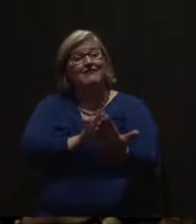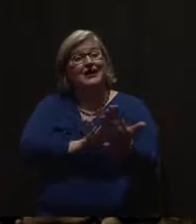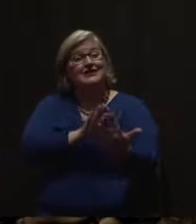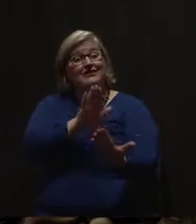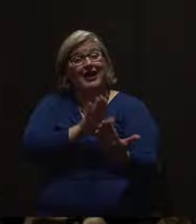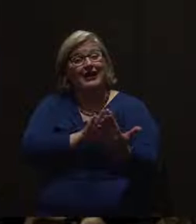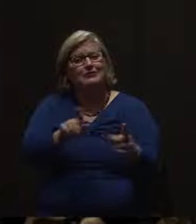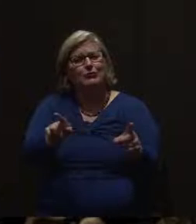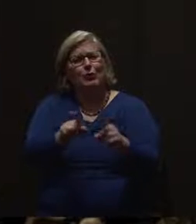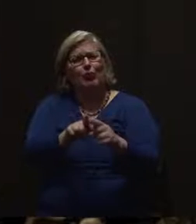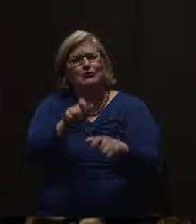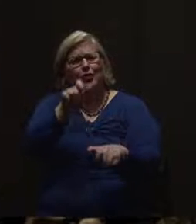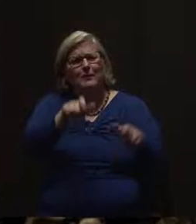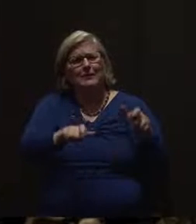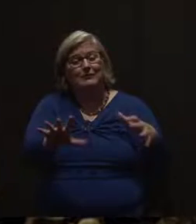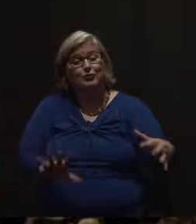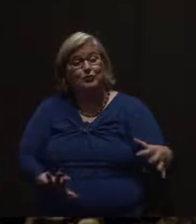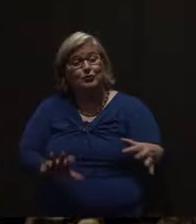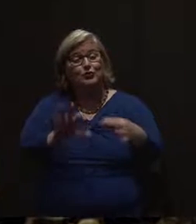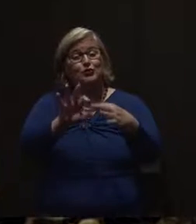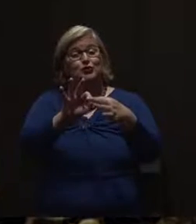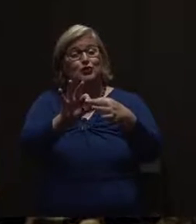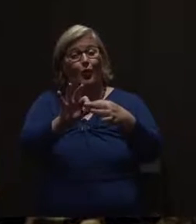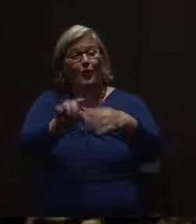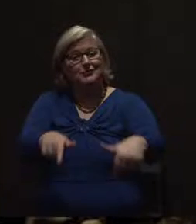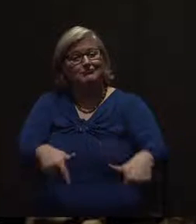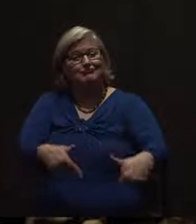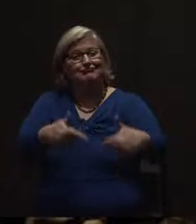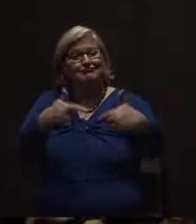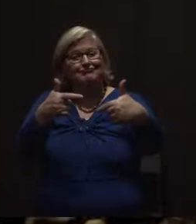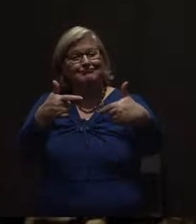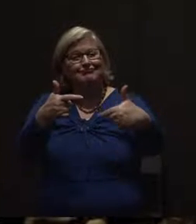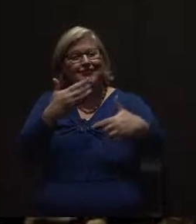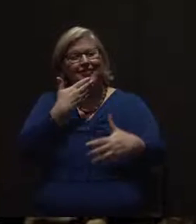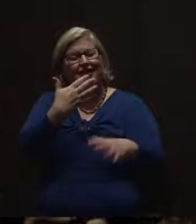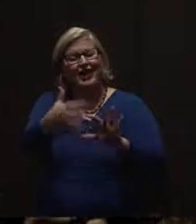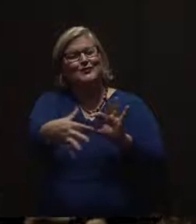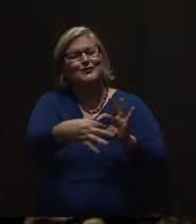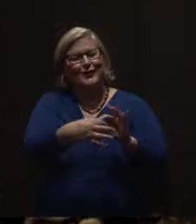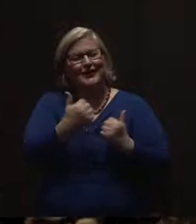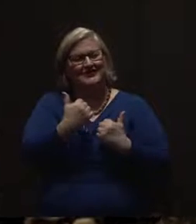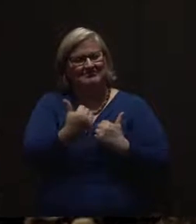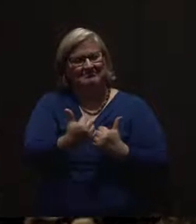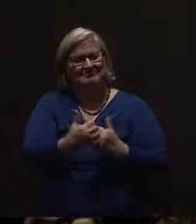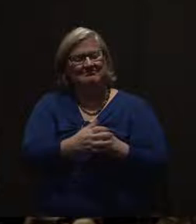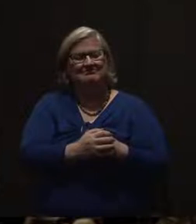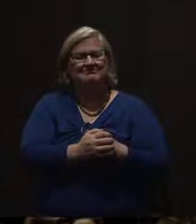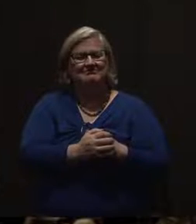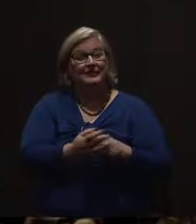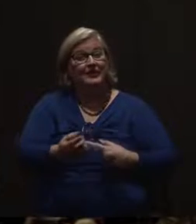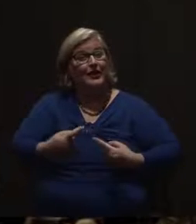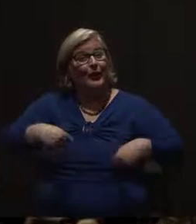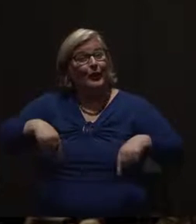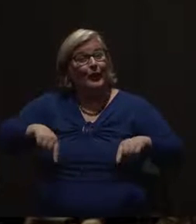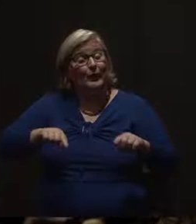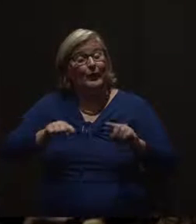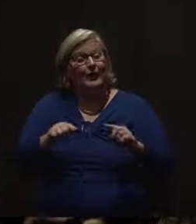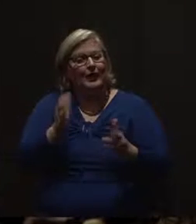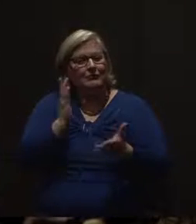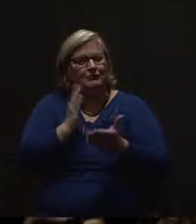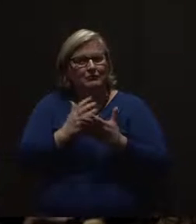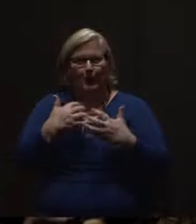also all of you joining us via the live stream. And we are in for a real